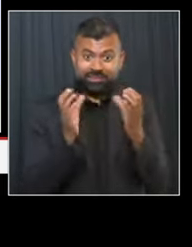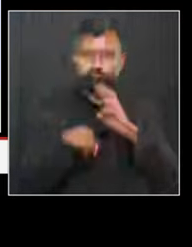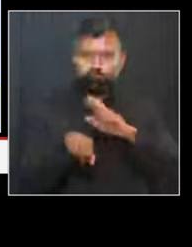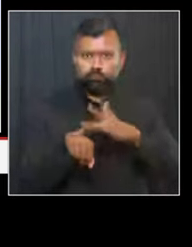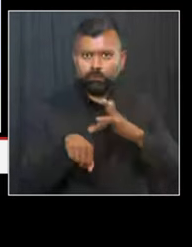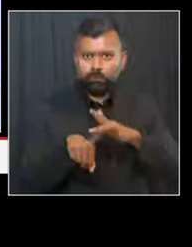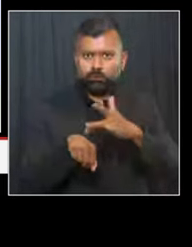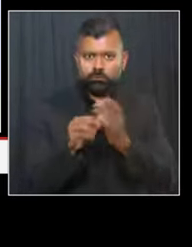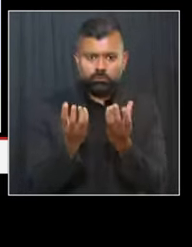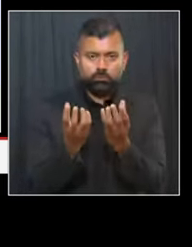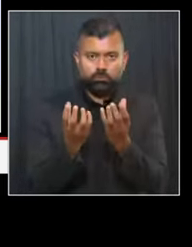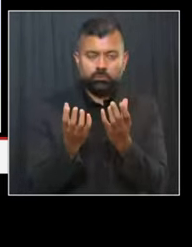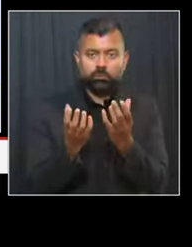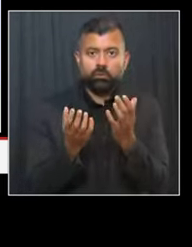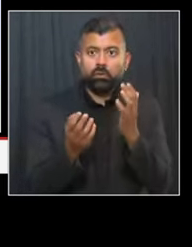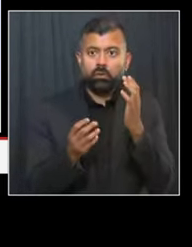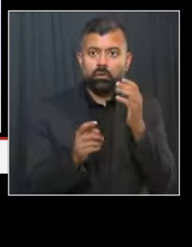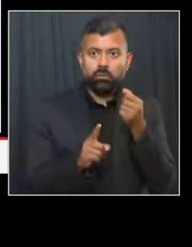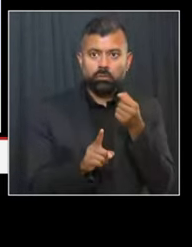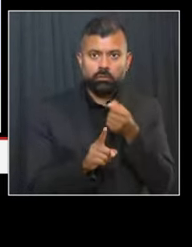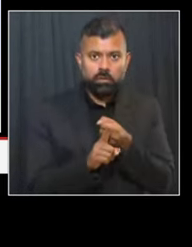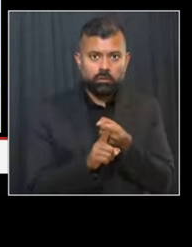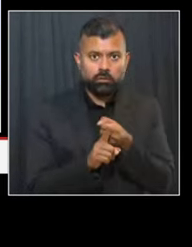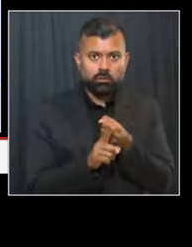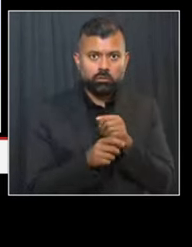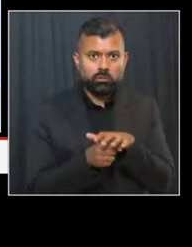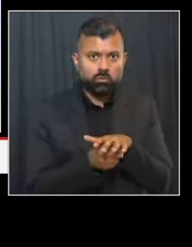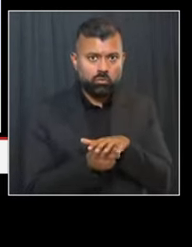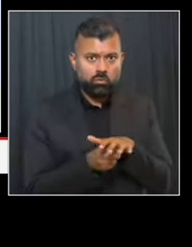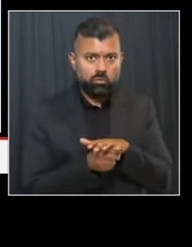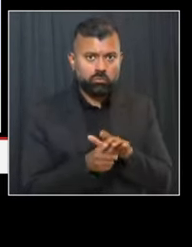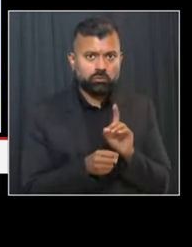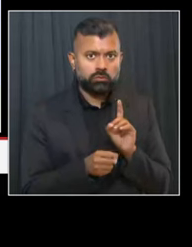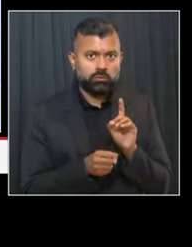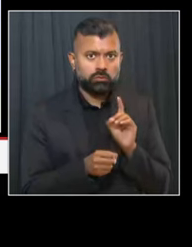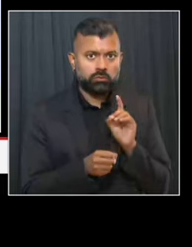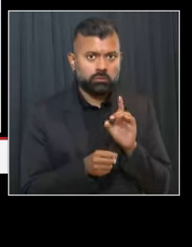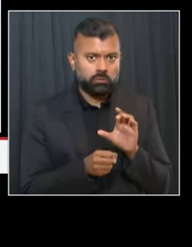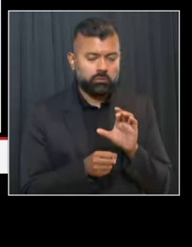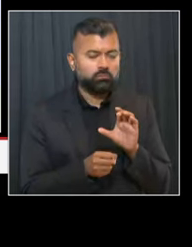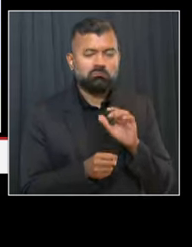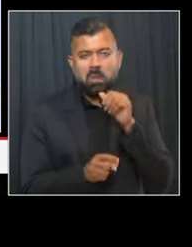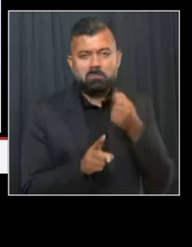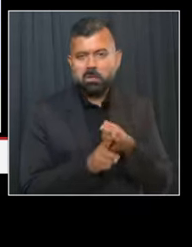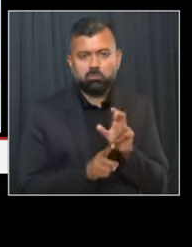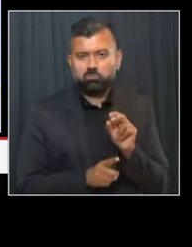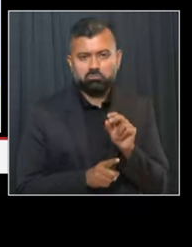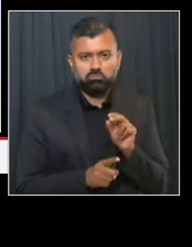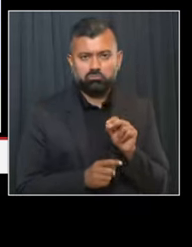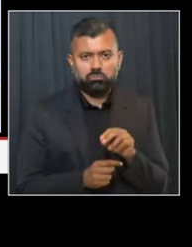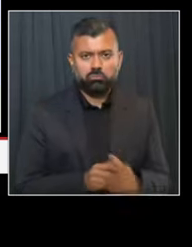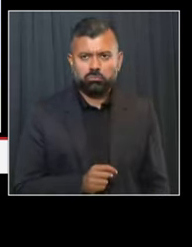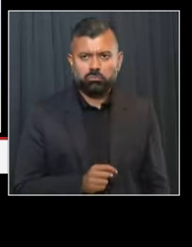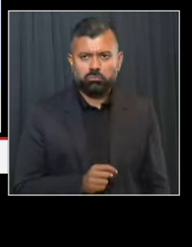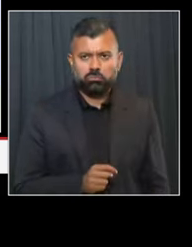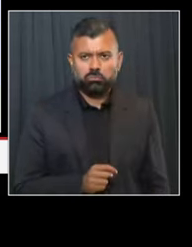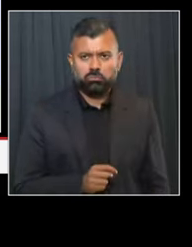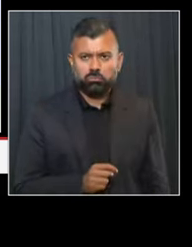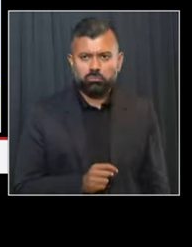reserves. Mayor? Thank you. So we will spend some time going quickly through